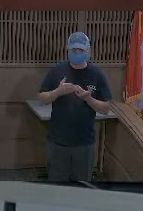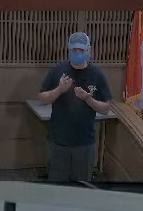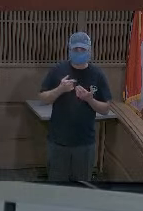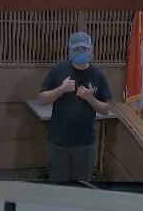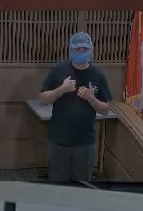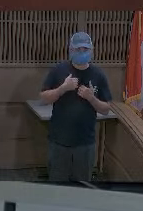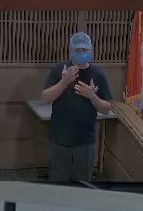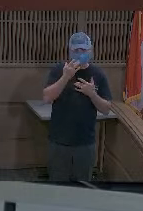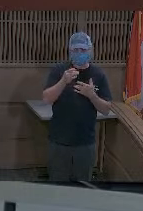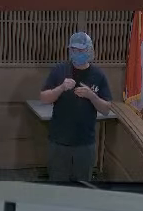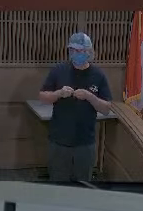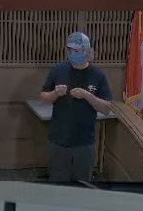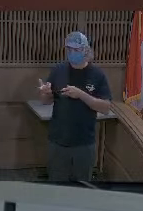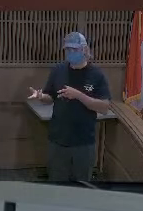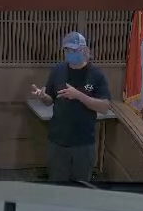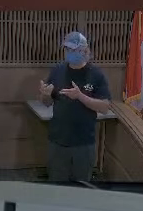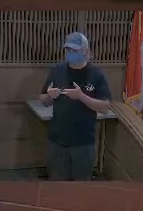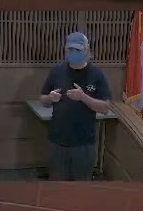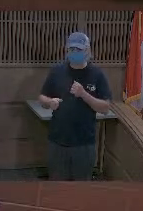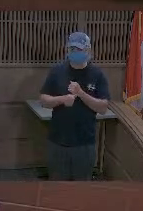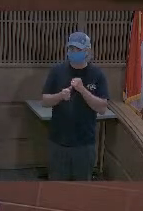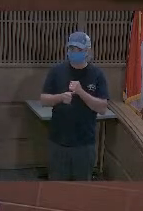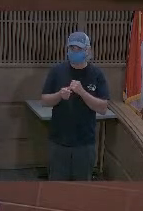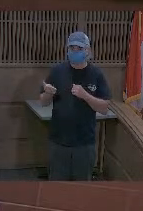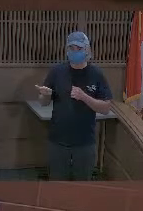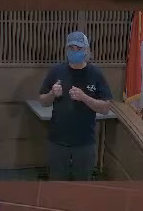love. Thank you.